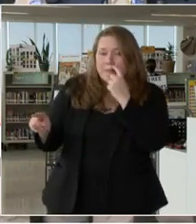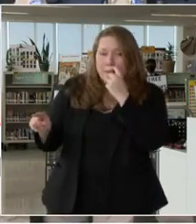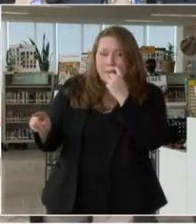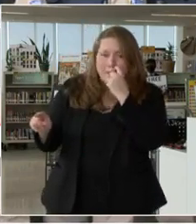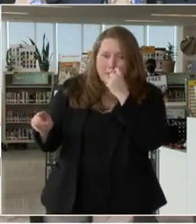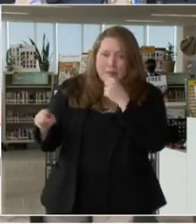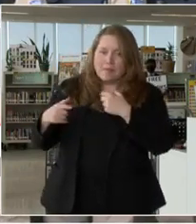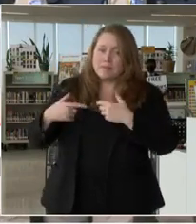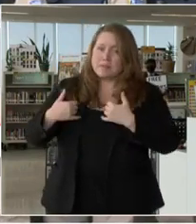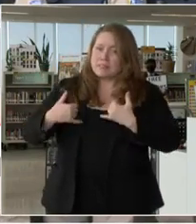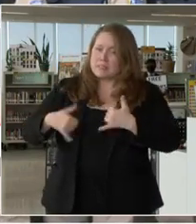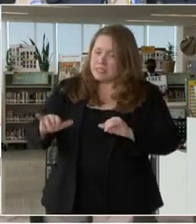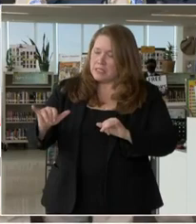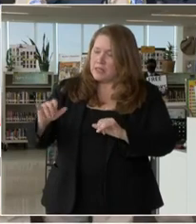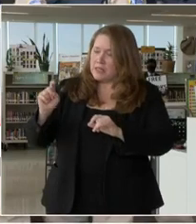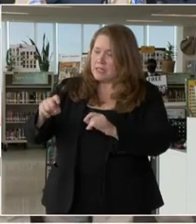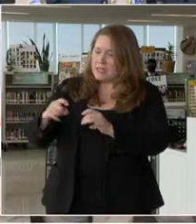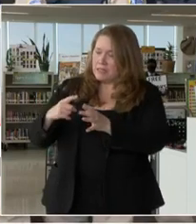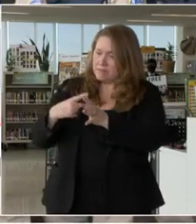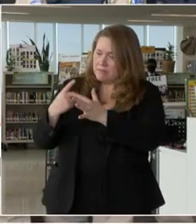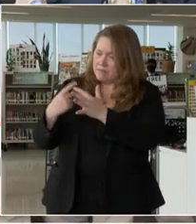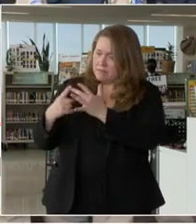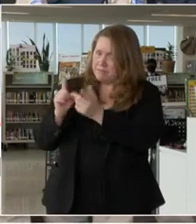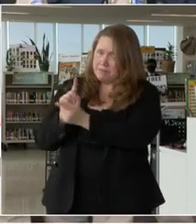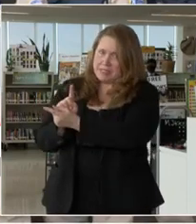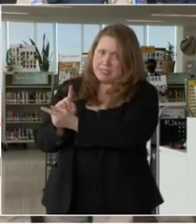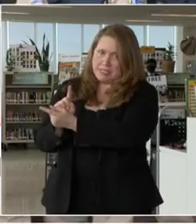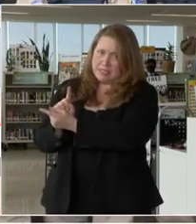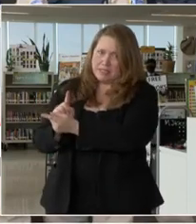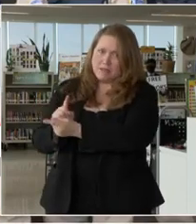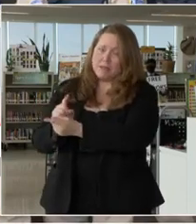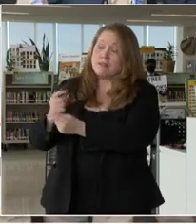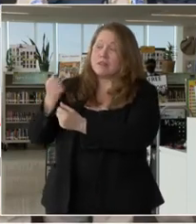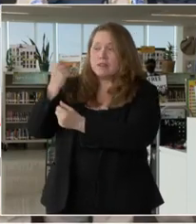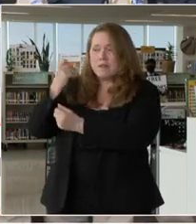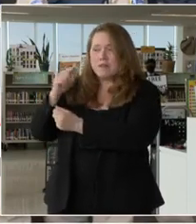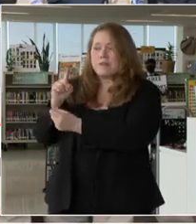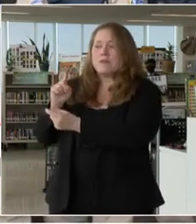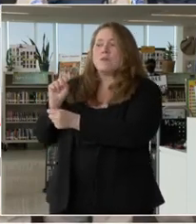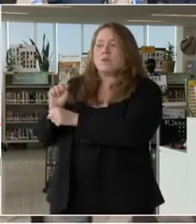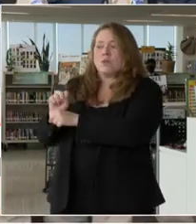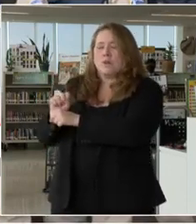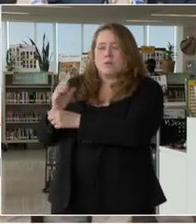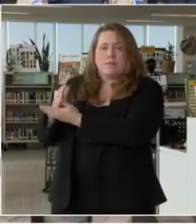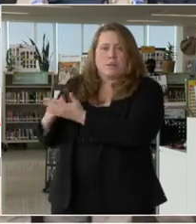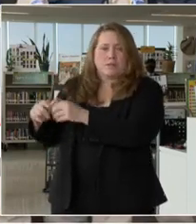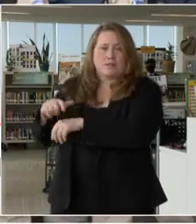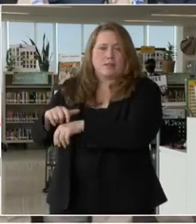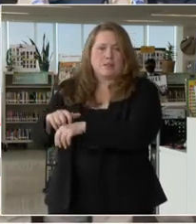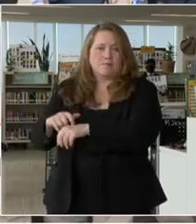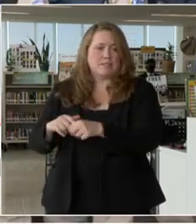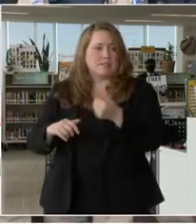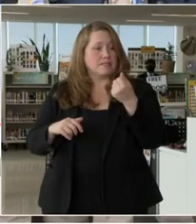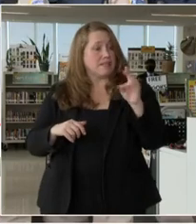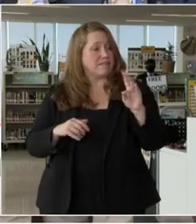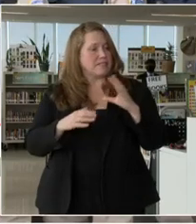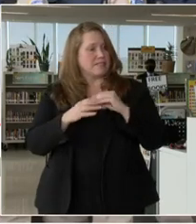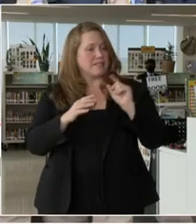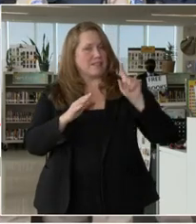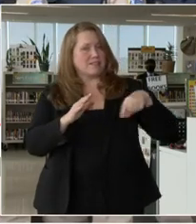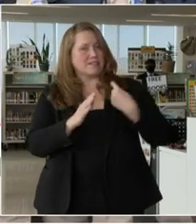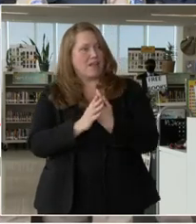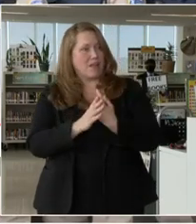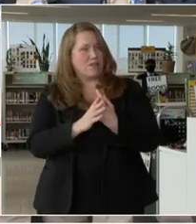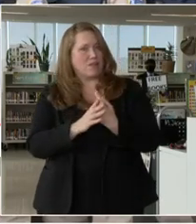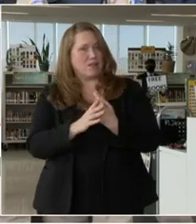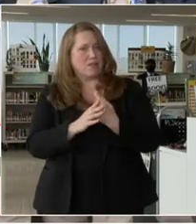what they need to meet at Baloo Senior High School. They can work part-time and earn $17 an hour and be